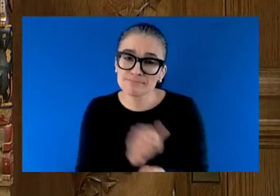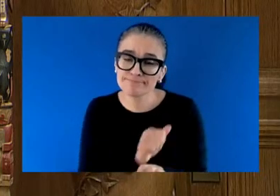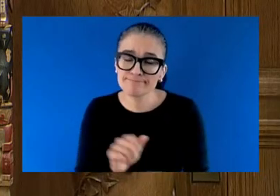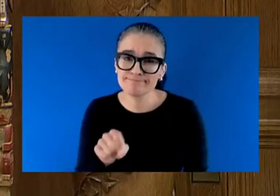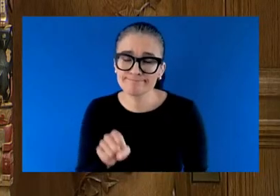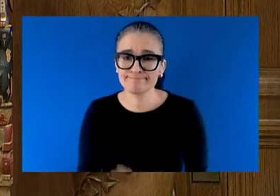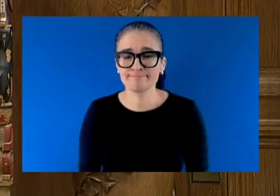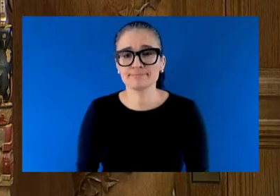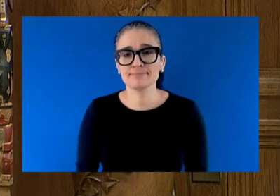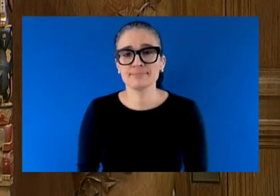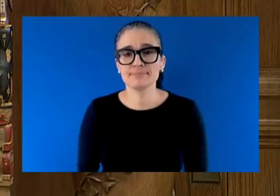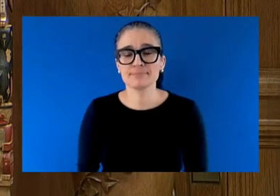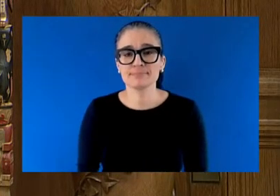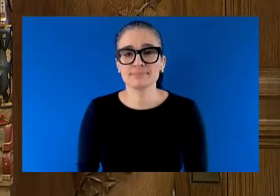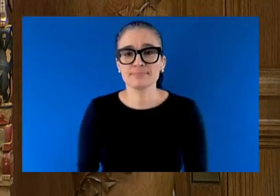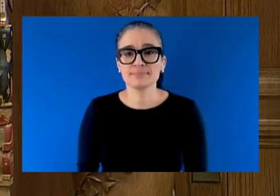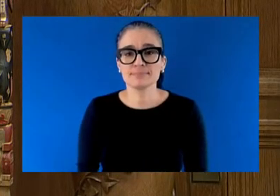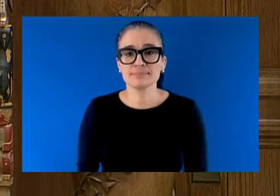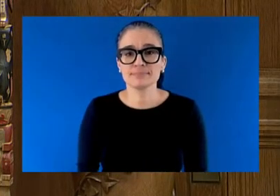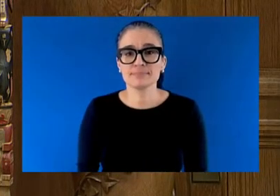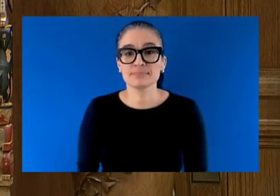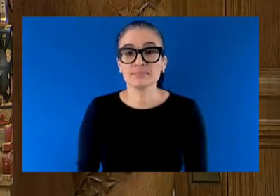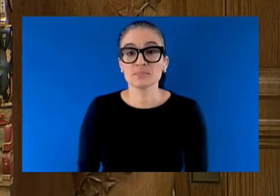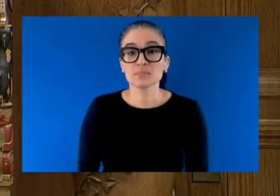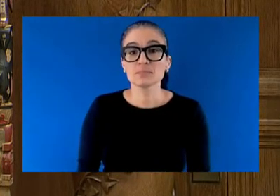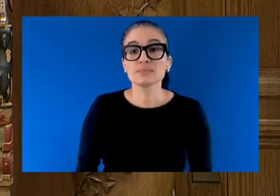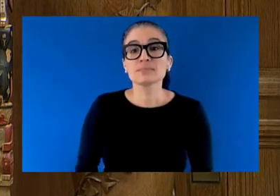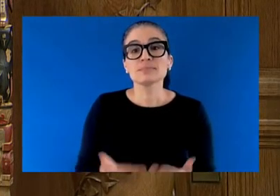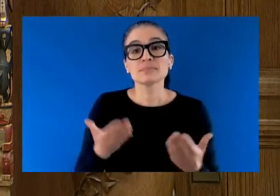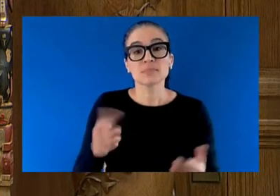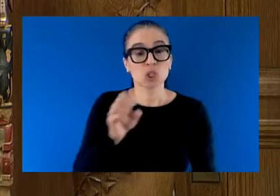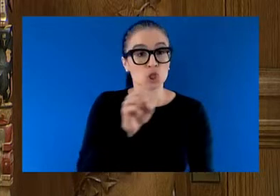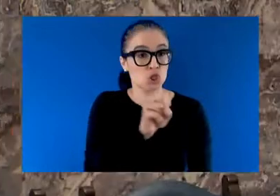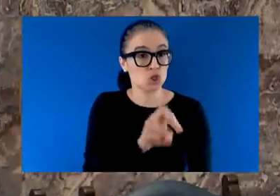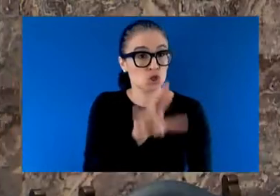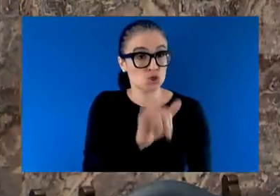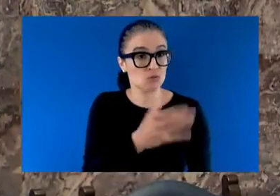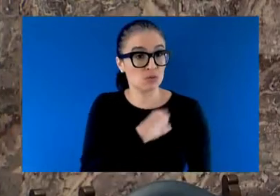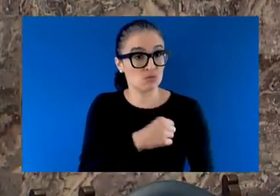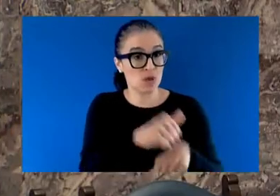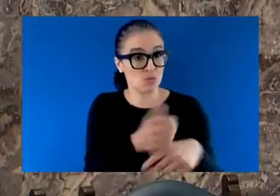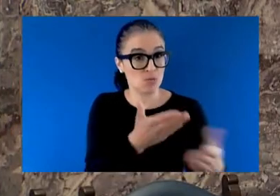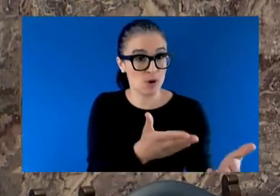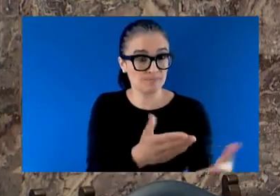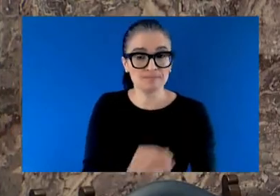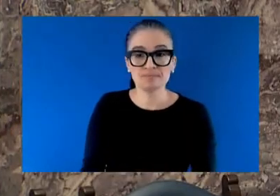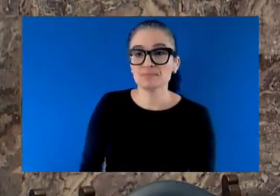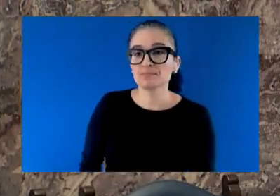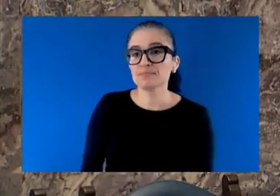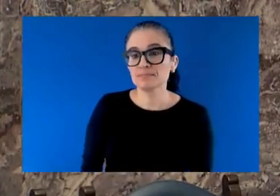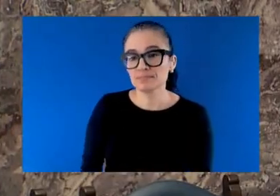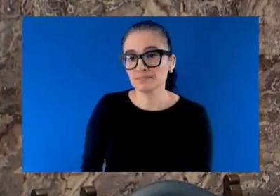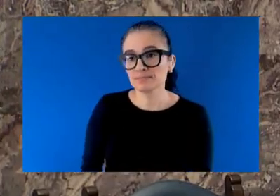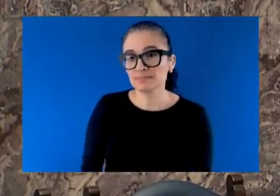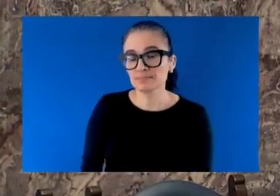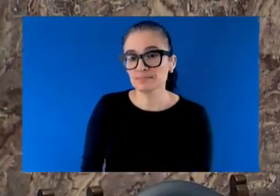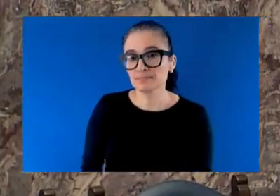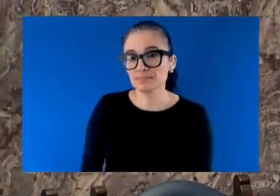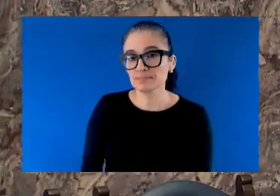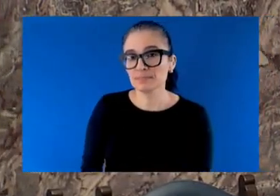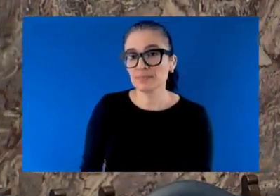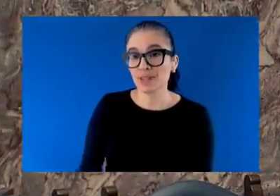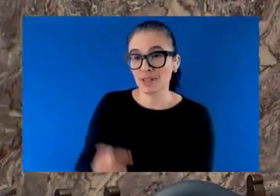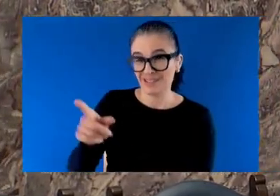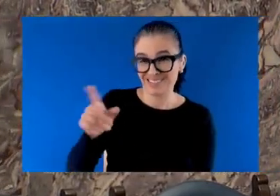Member for Surrey White Rock. Thank you, Mr. Speaker. Just as the NDP's reckless decriminalisation is creating chaos, investigative journalists